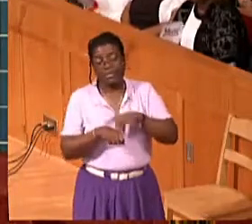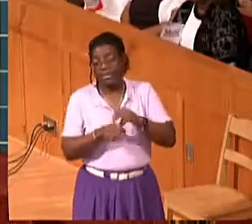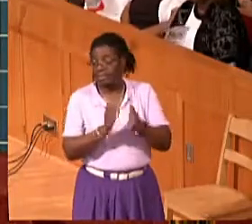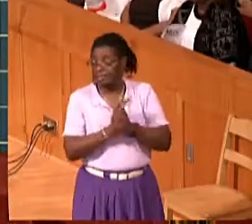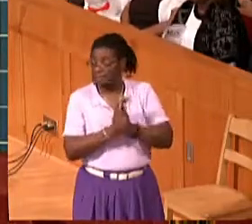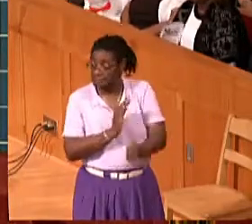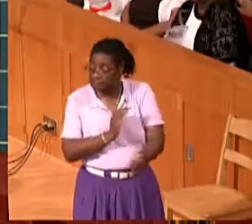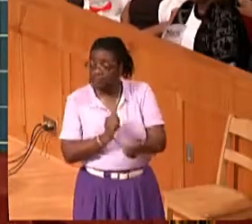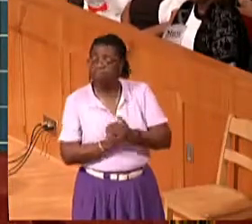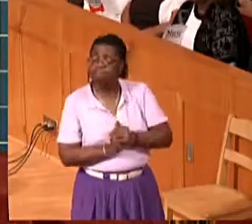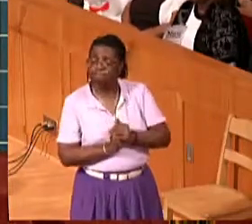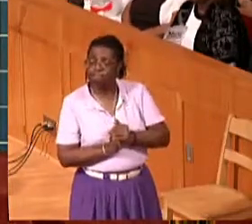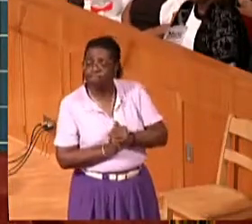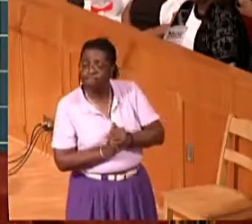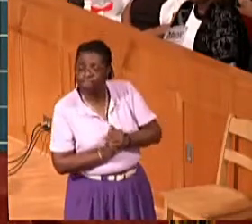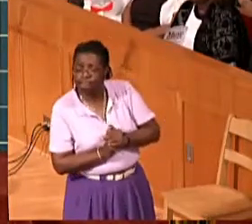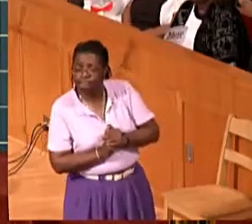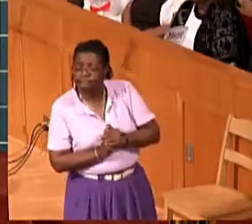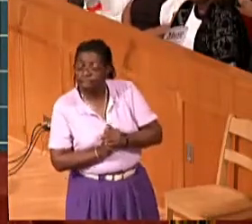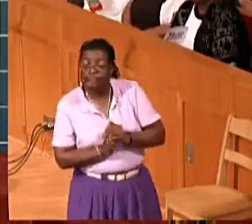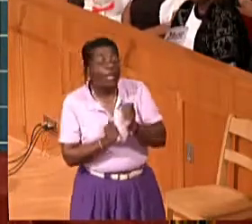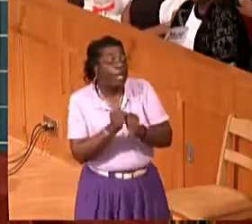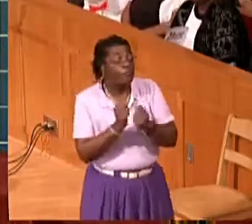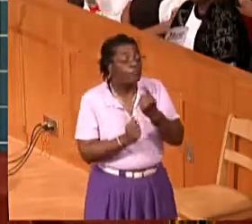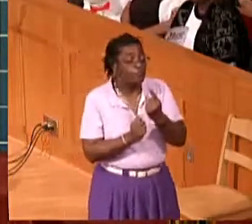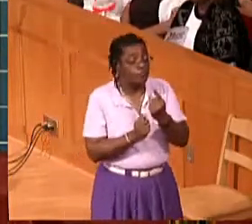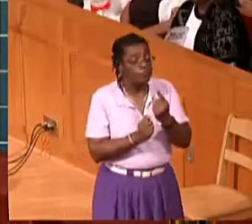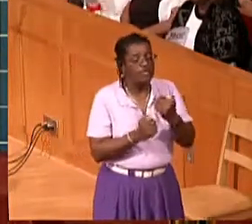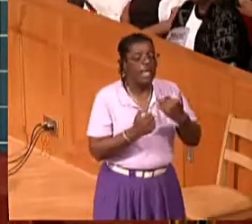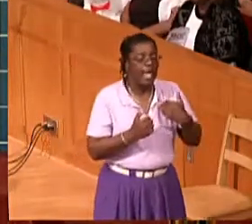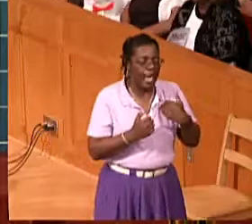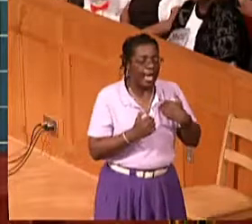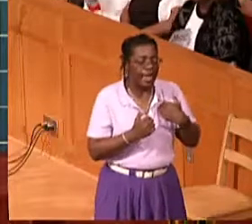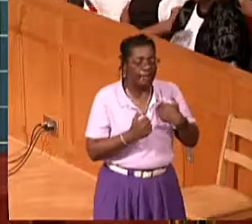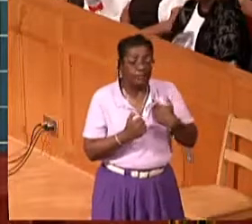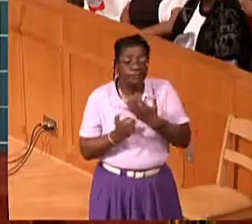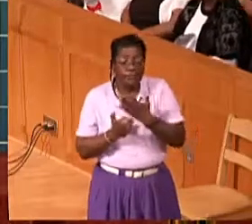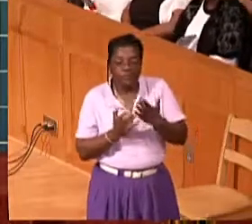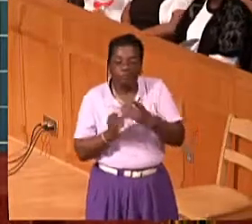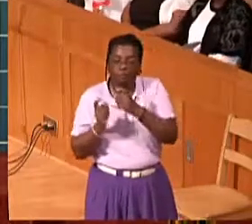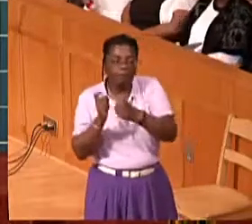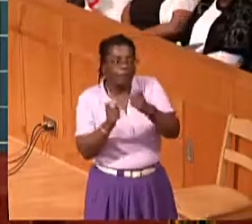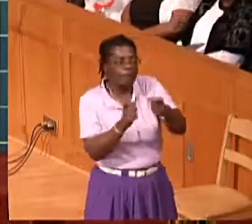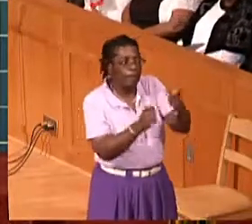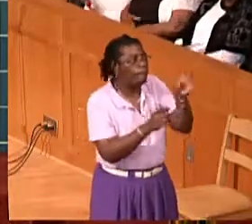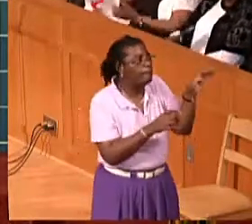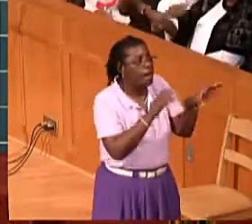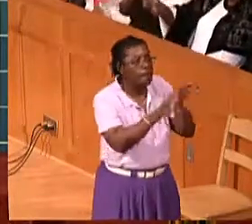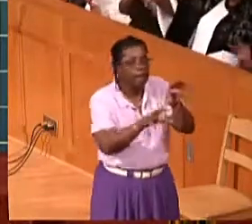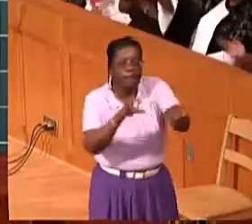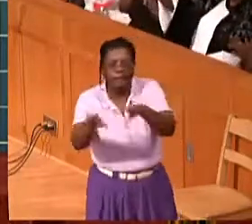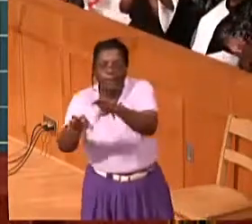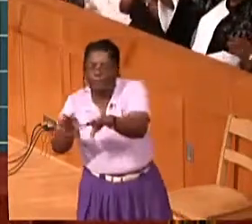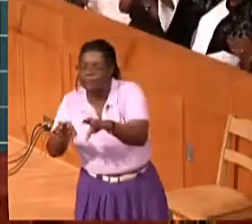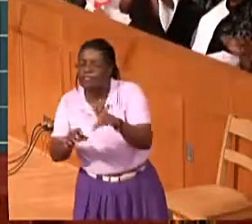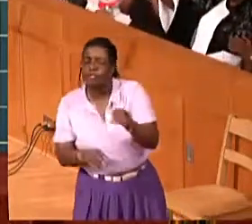tell you is that while he gave everybody something, he didn't give no one body everything.